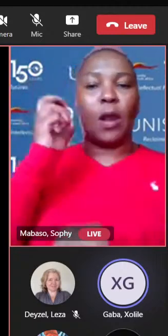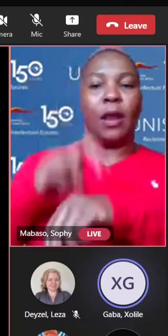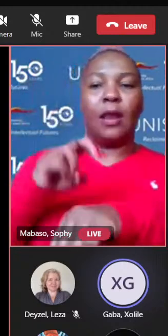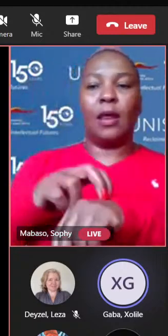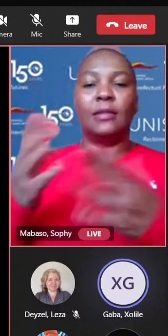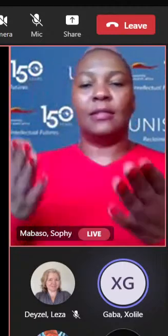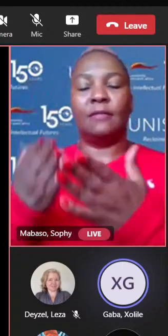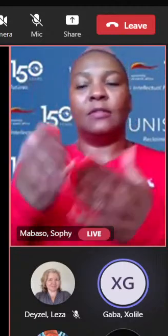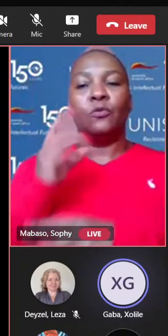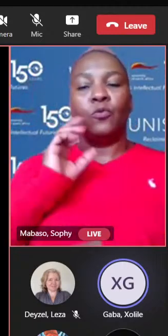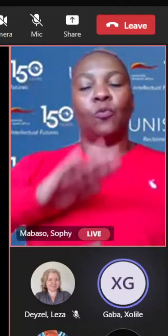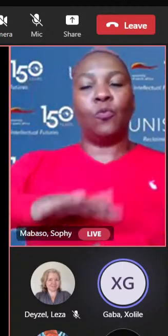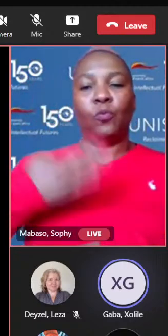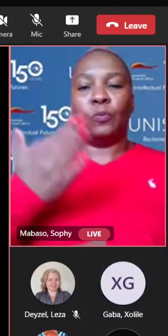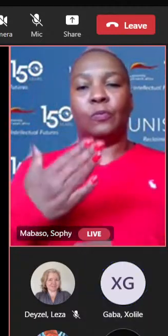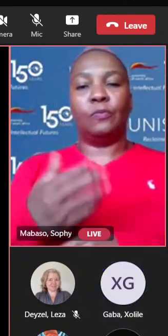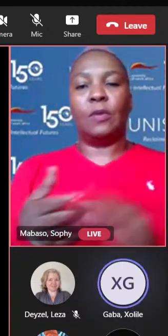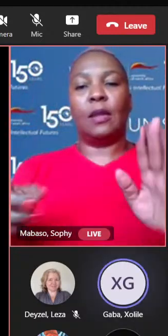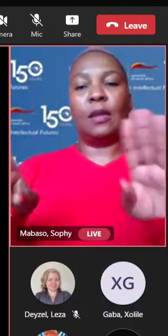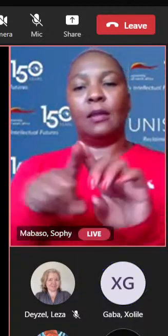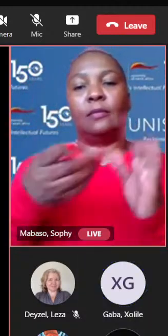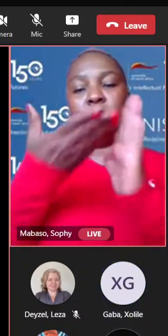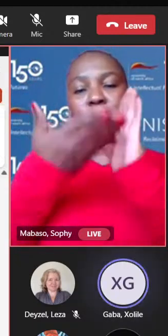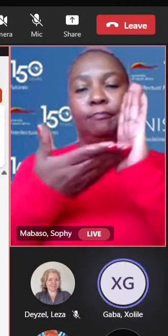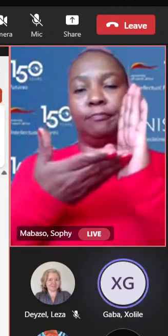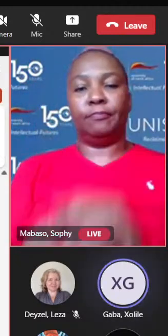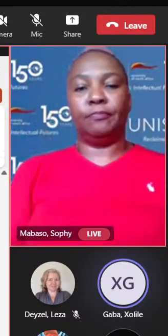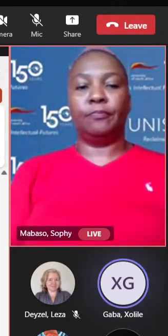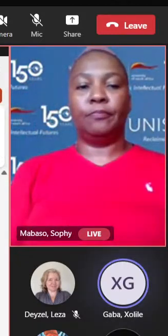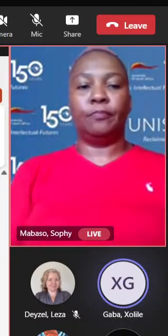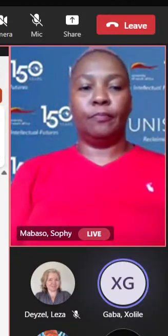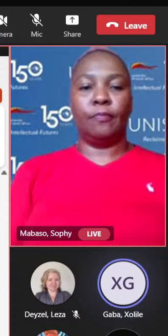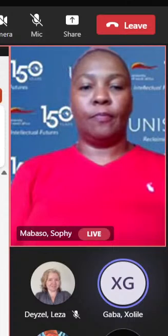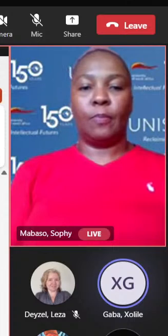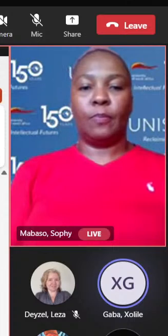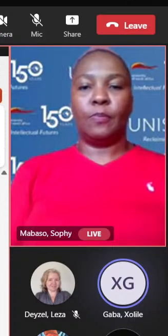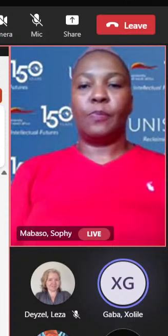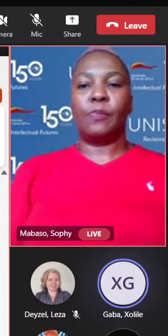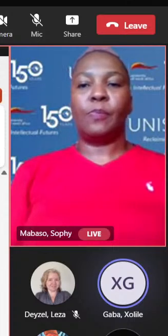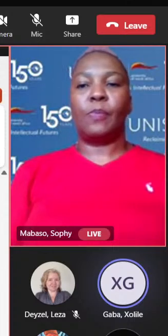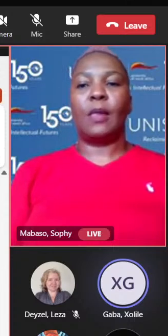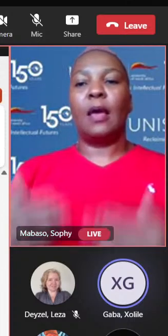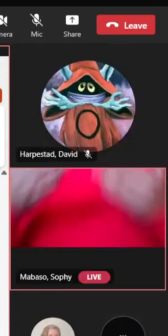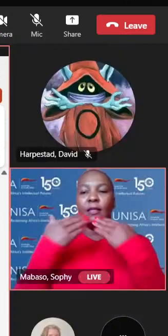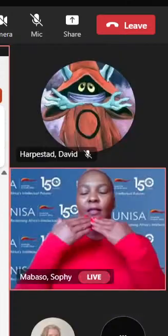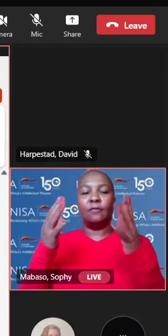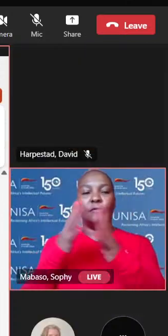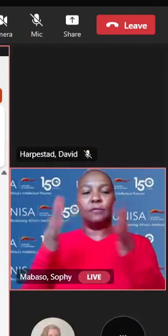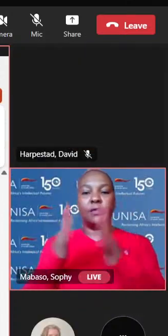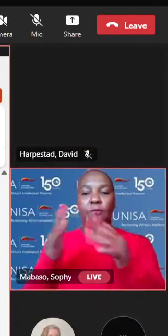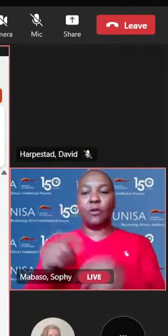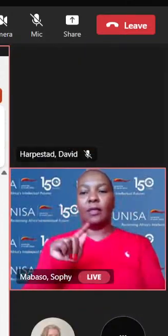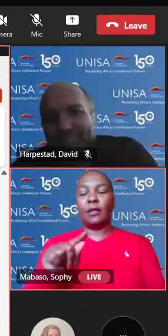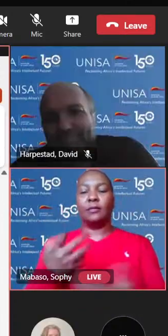mentioned to you just now. And I thank you very much on that one,